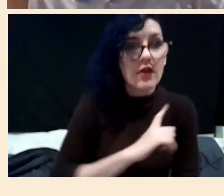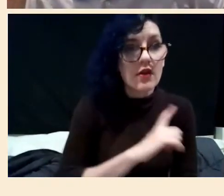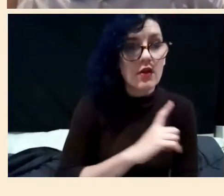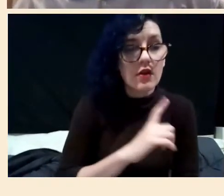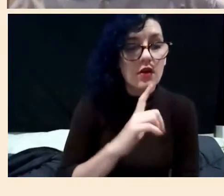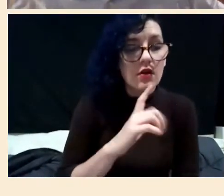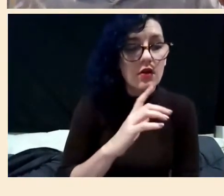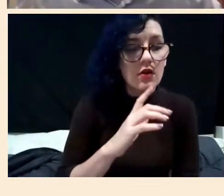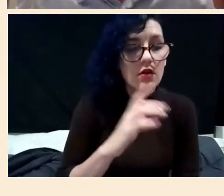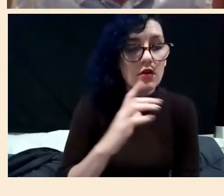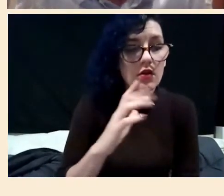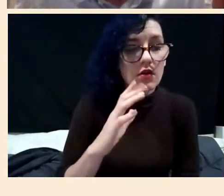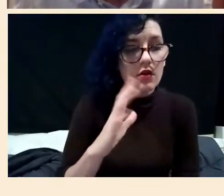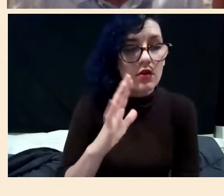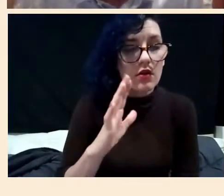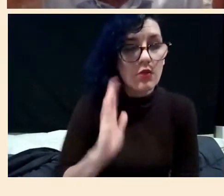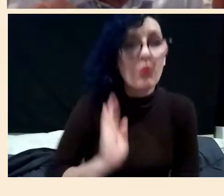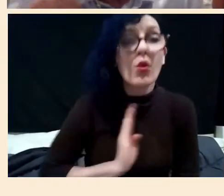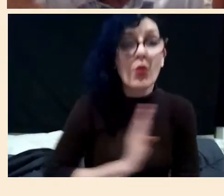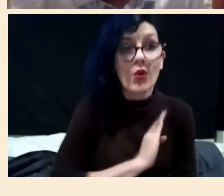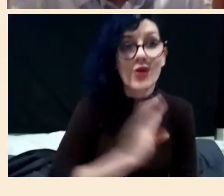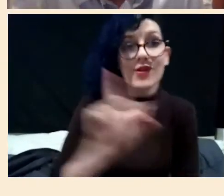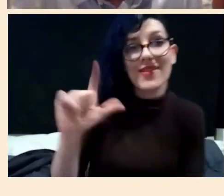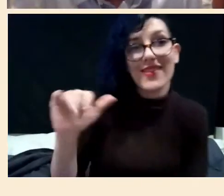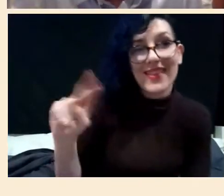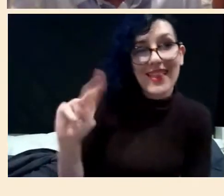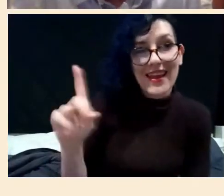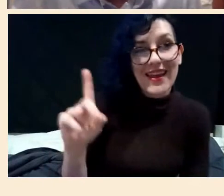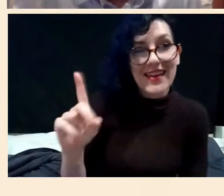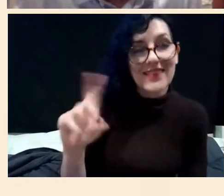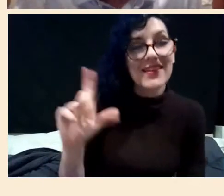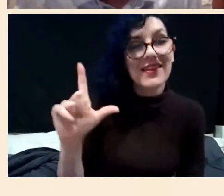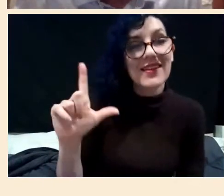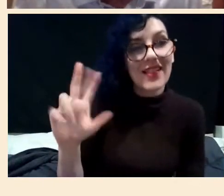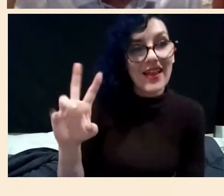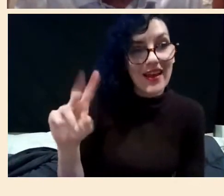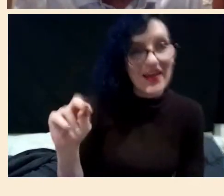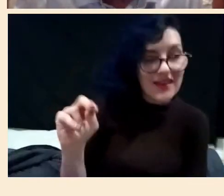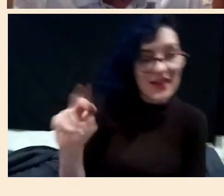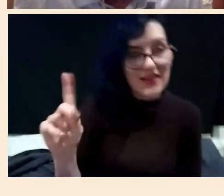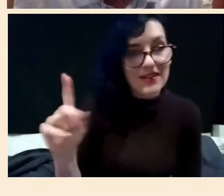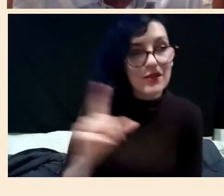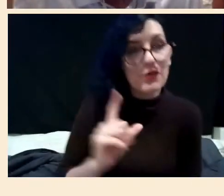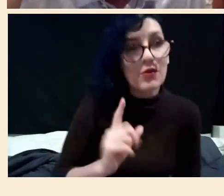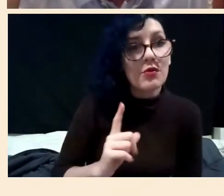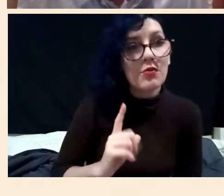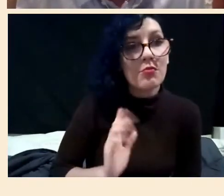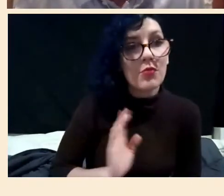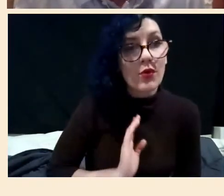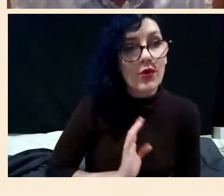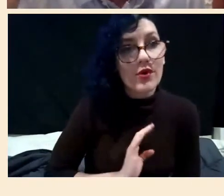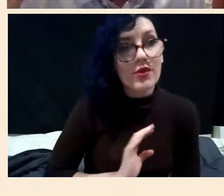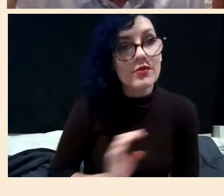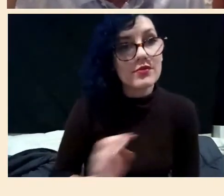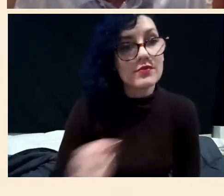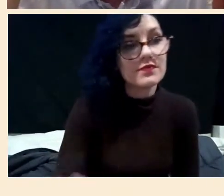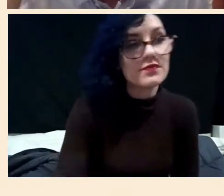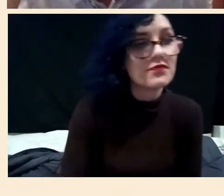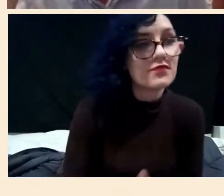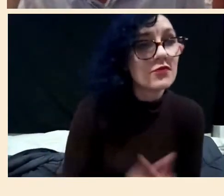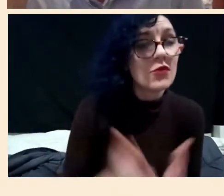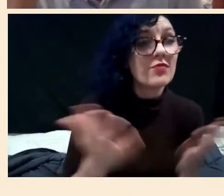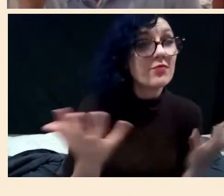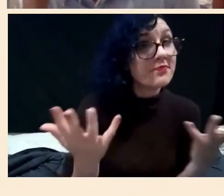Great. Senator Fagan, a reminder, the question is, in general, your role on the state land boards, and specifically any ideas on how to manage the Elliott